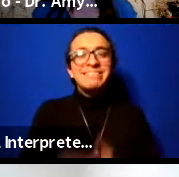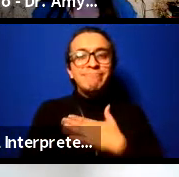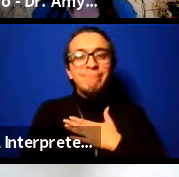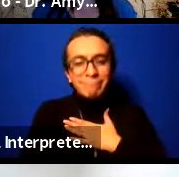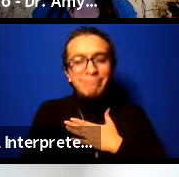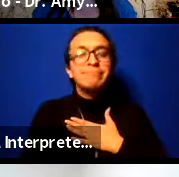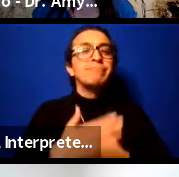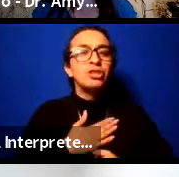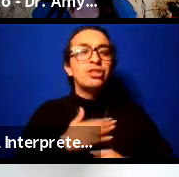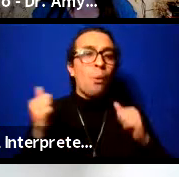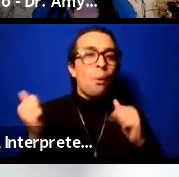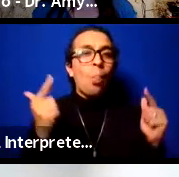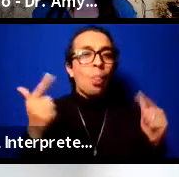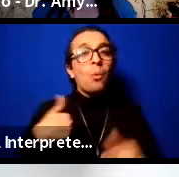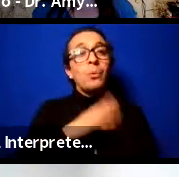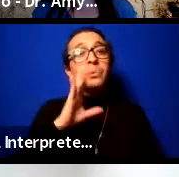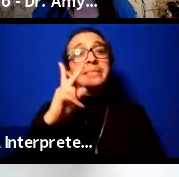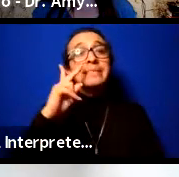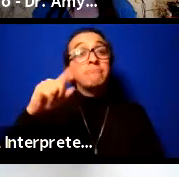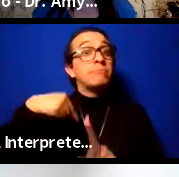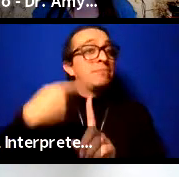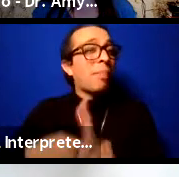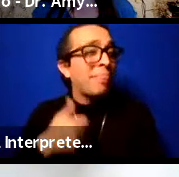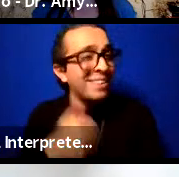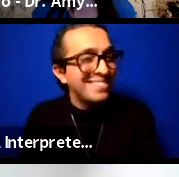appreciate you all, and we will see you in a month.